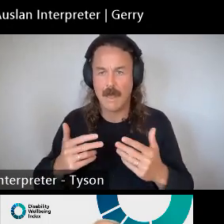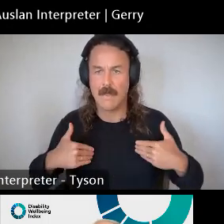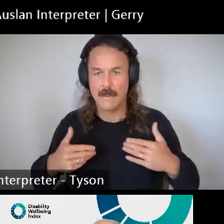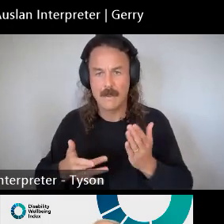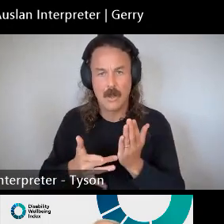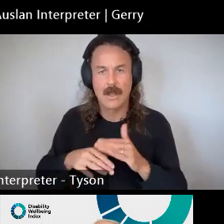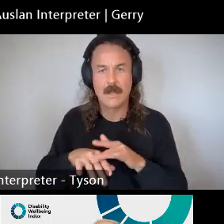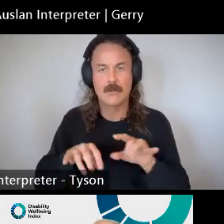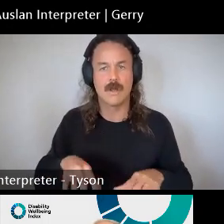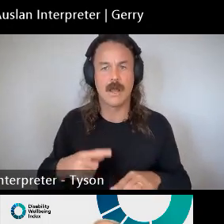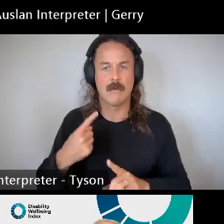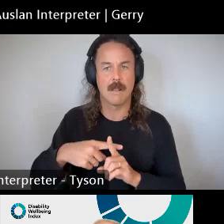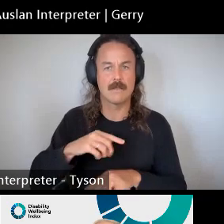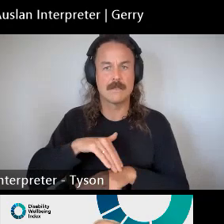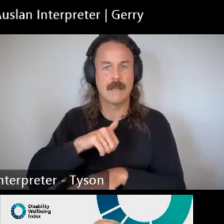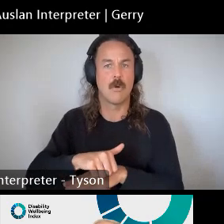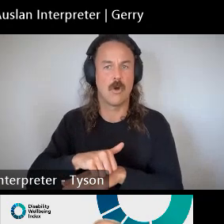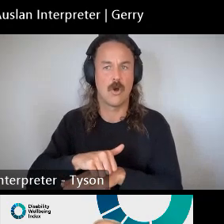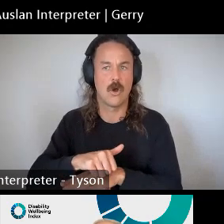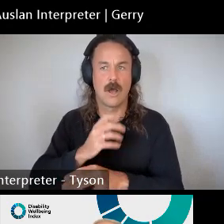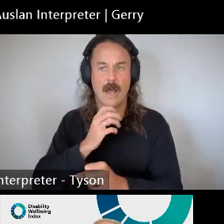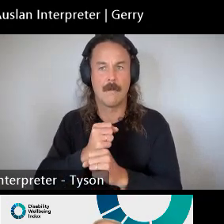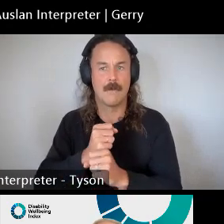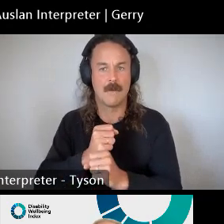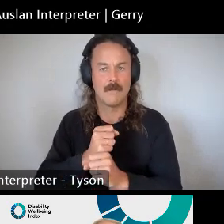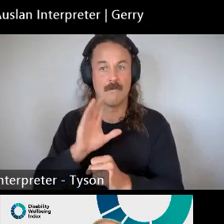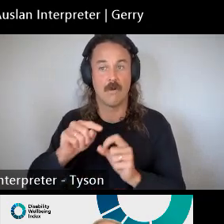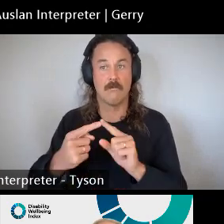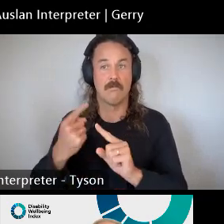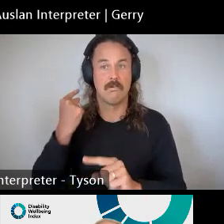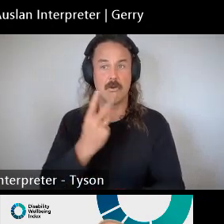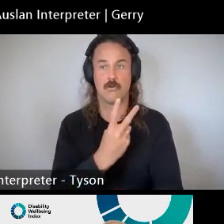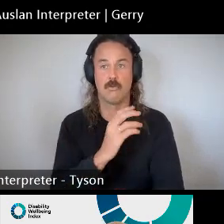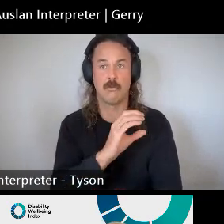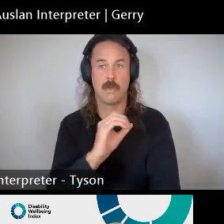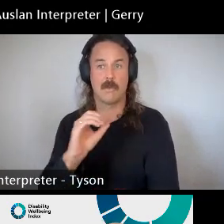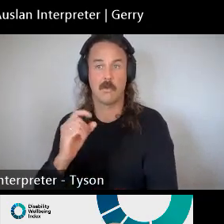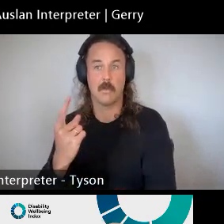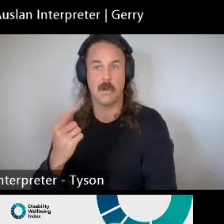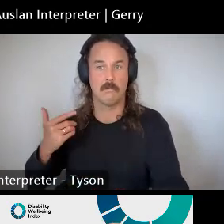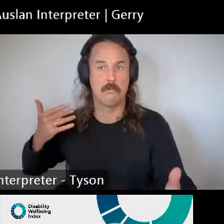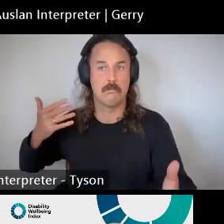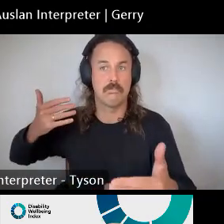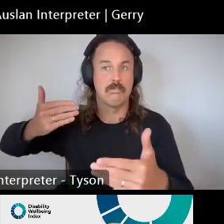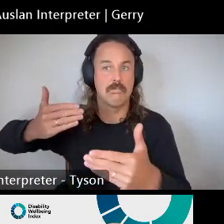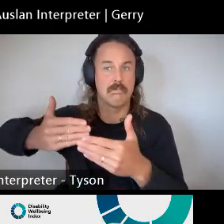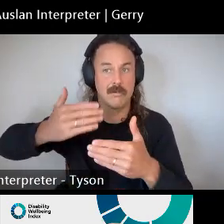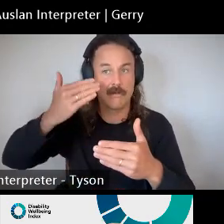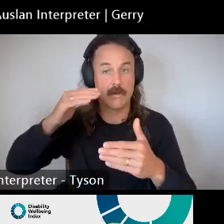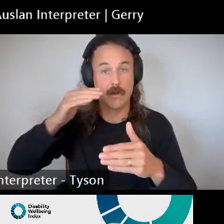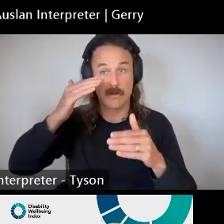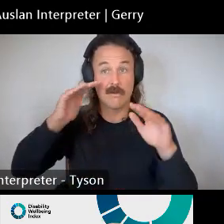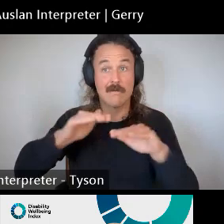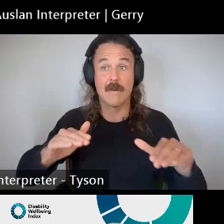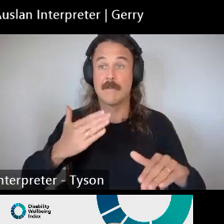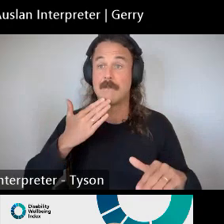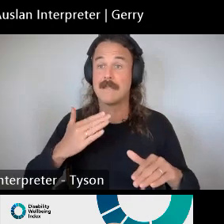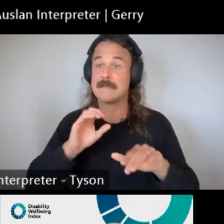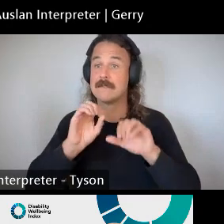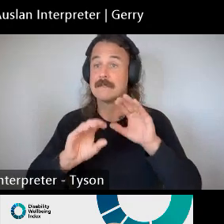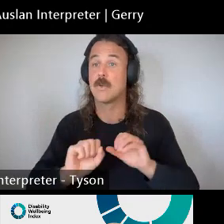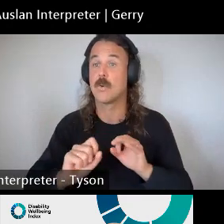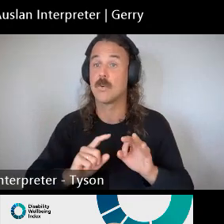put their questions in the Q&A. So the button's at the top of the screen. So feel free to put them in during the talk as well.